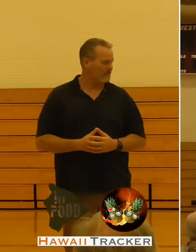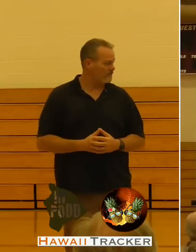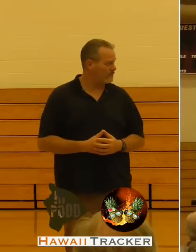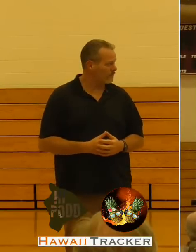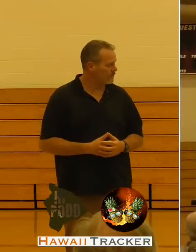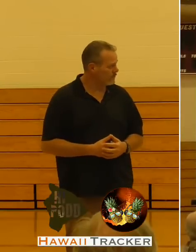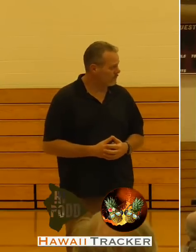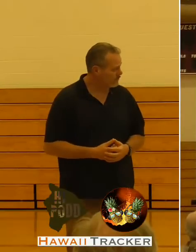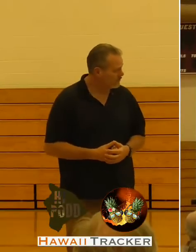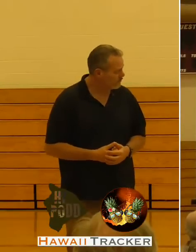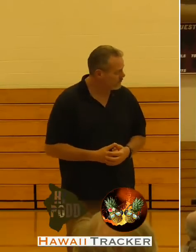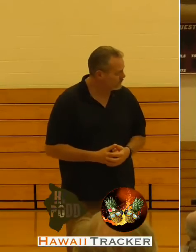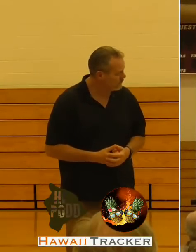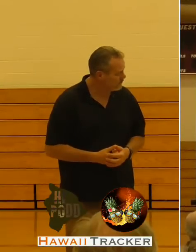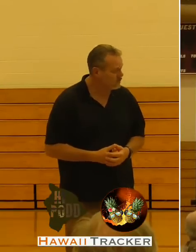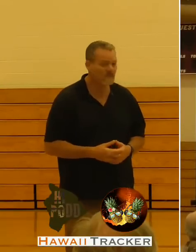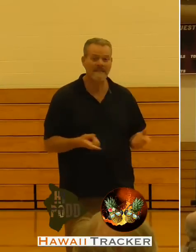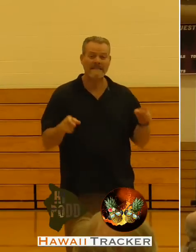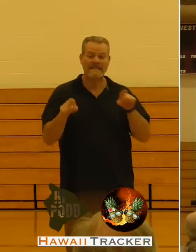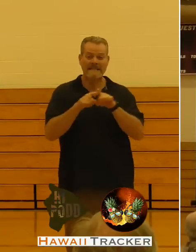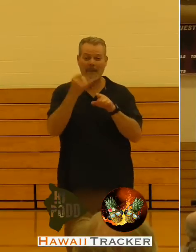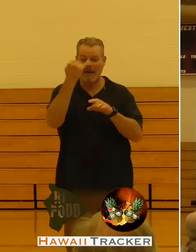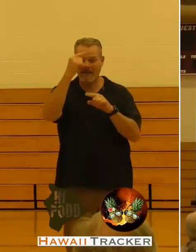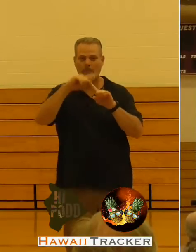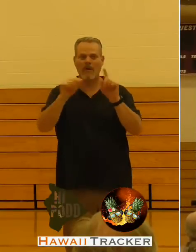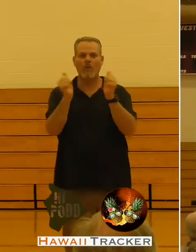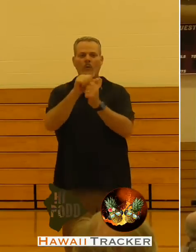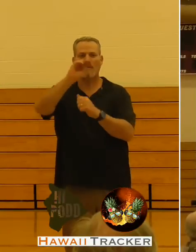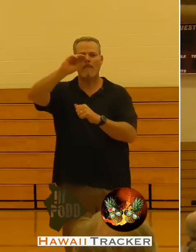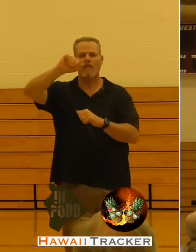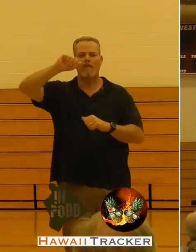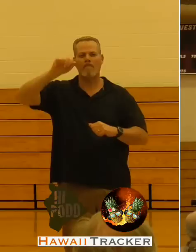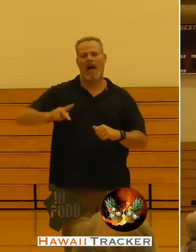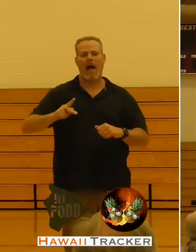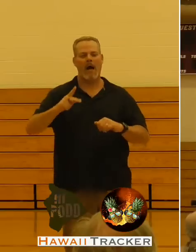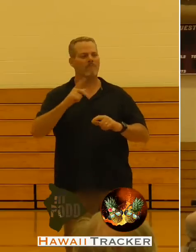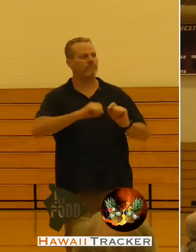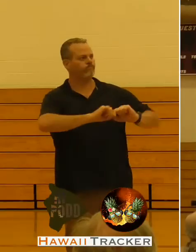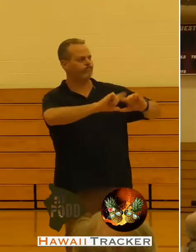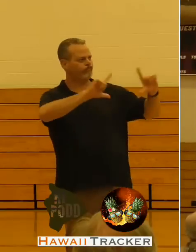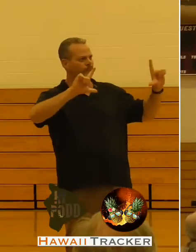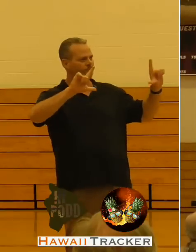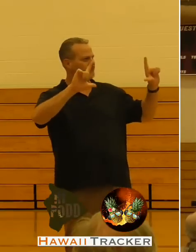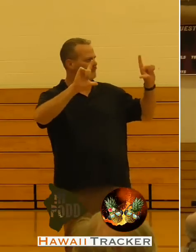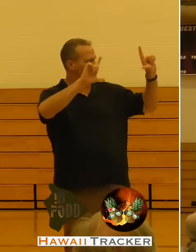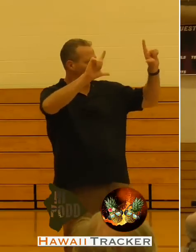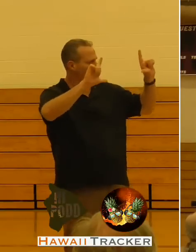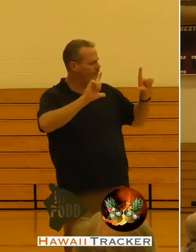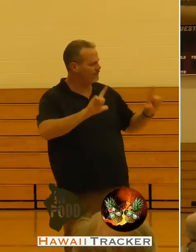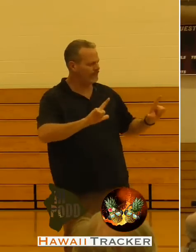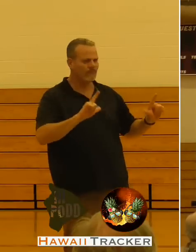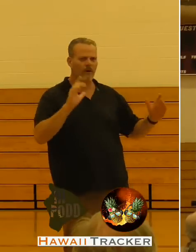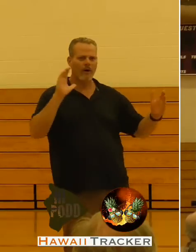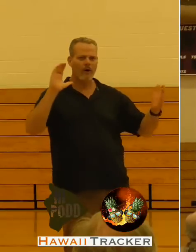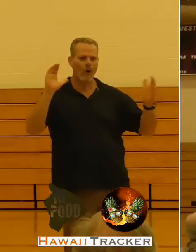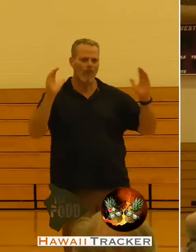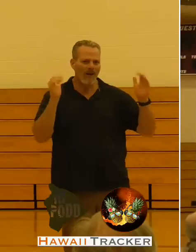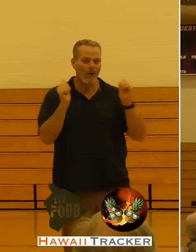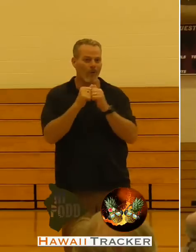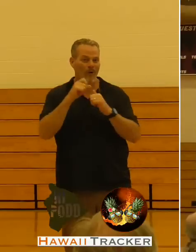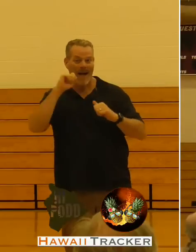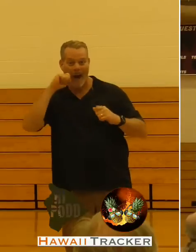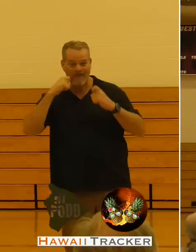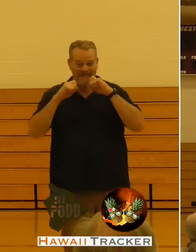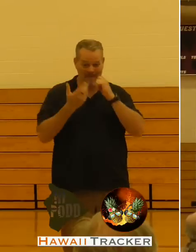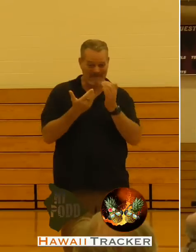Looking at this in map view. In map view, we're looking at the earthquakes. Now, in order to compare apples to